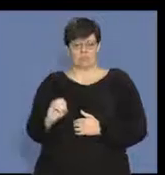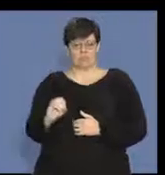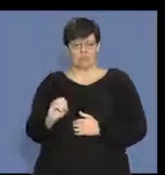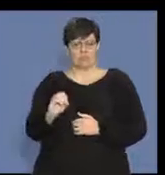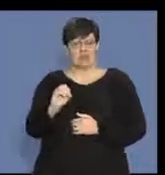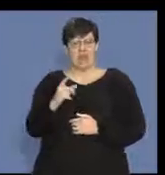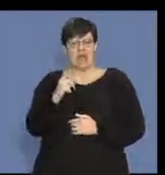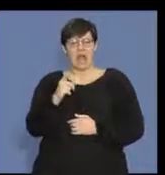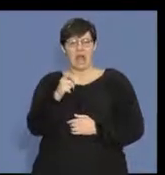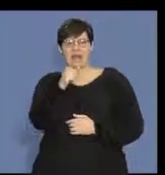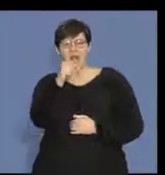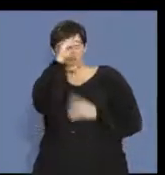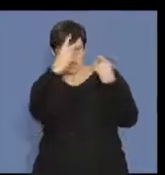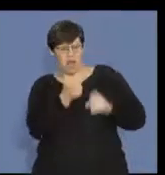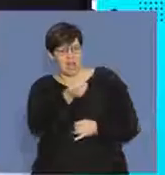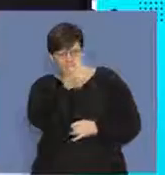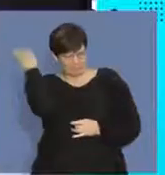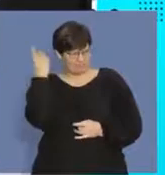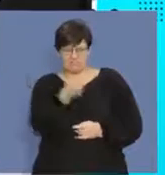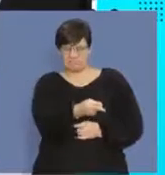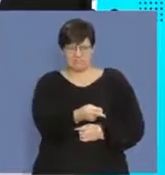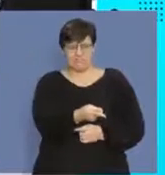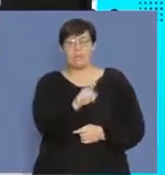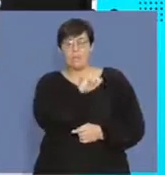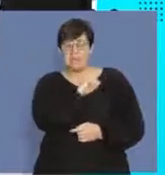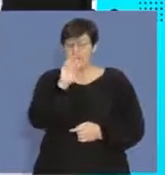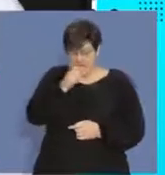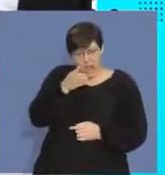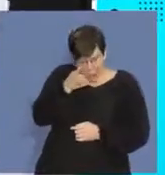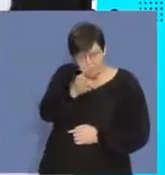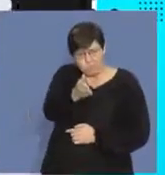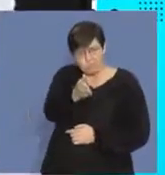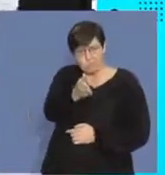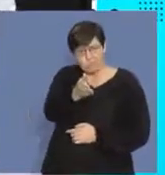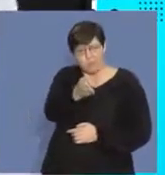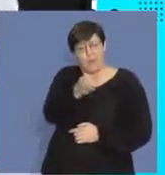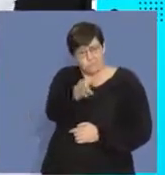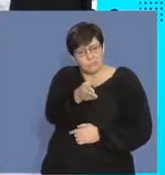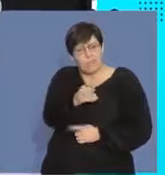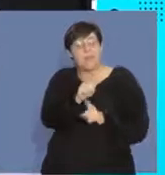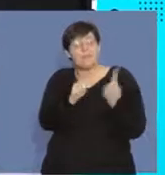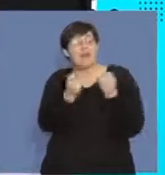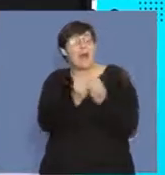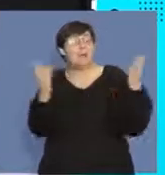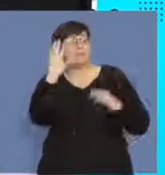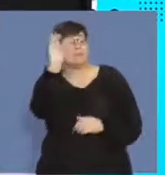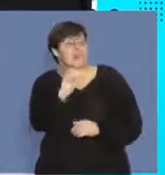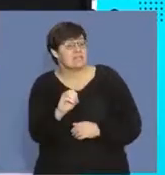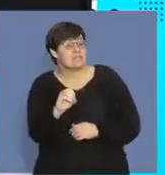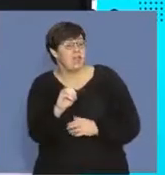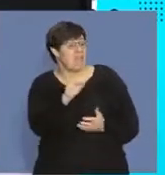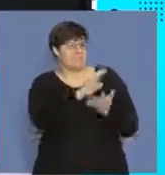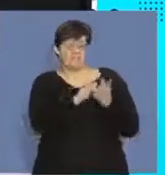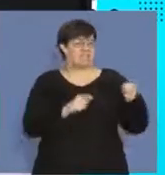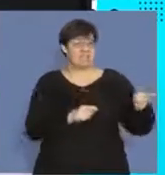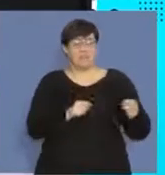tend to forget. It means that there is VAT levied on zero rated items, but the rate of